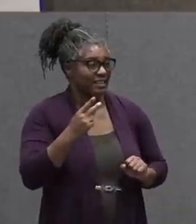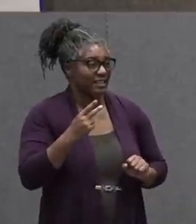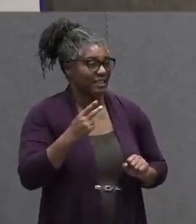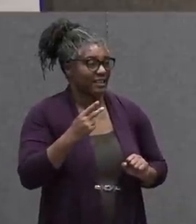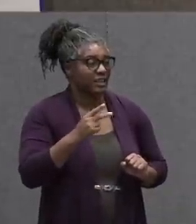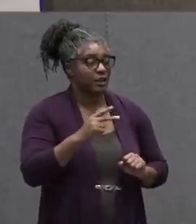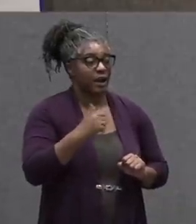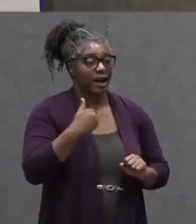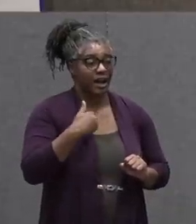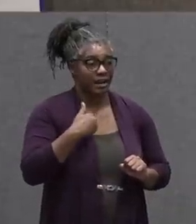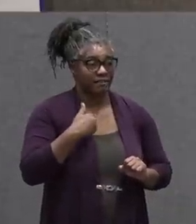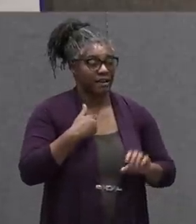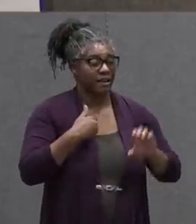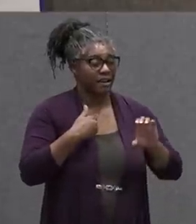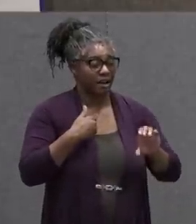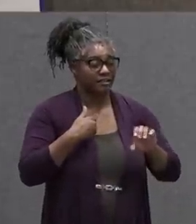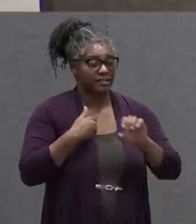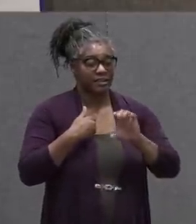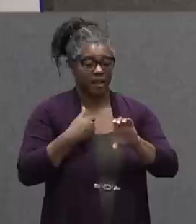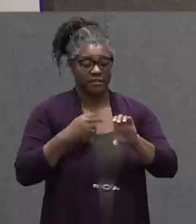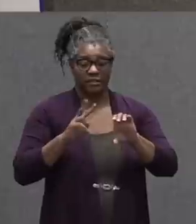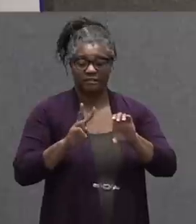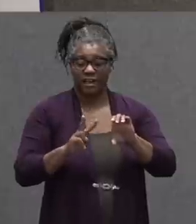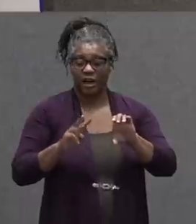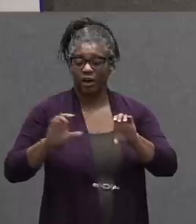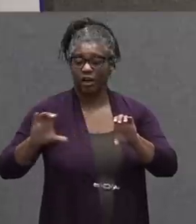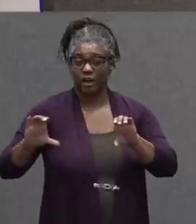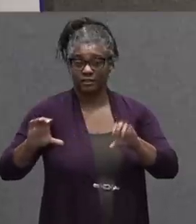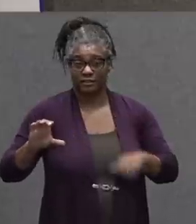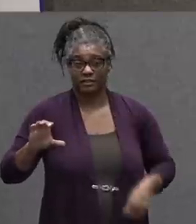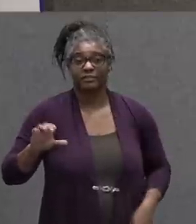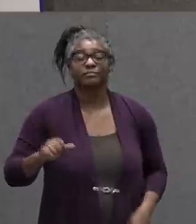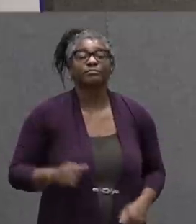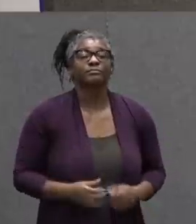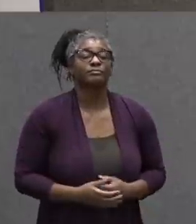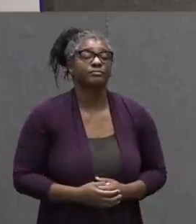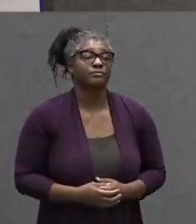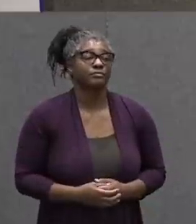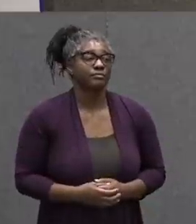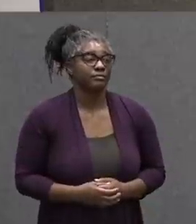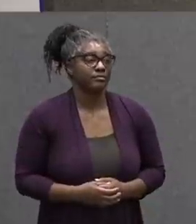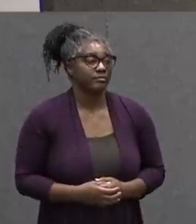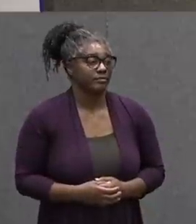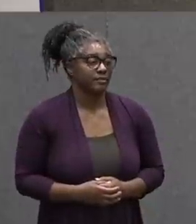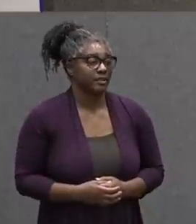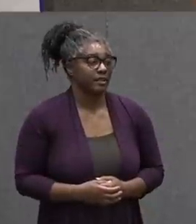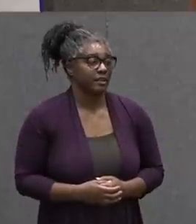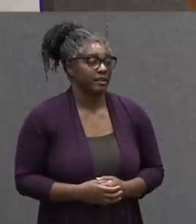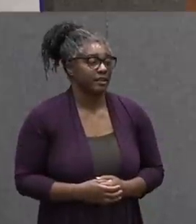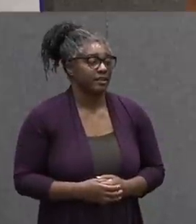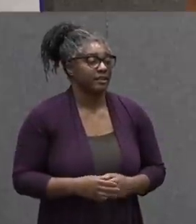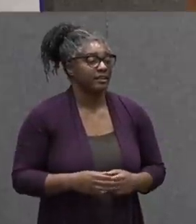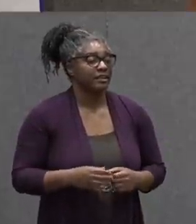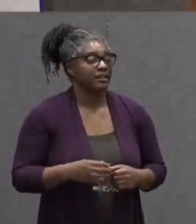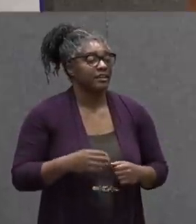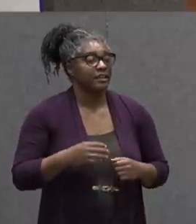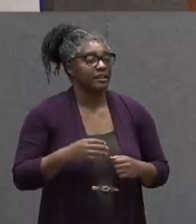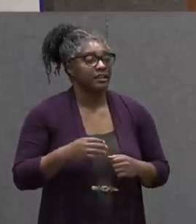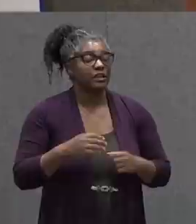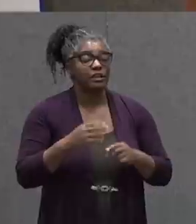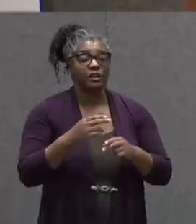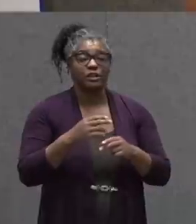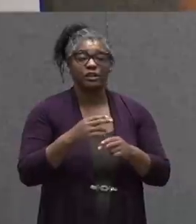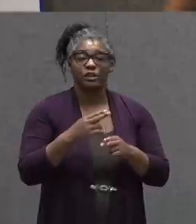consonant, consonant, vowel, consonant. And we call this a blend because the sounds S and